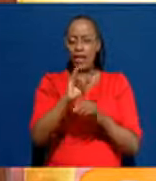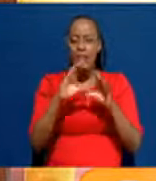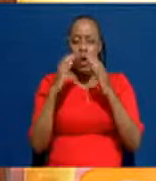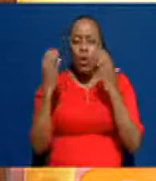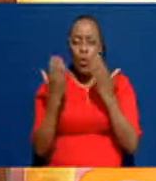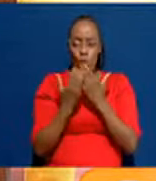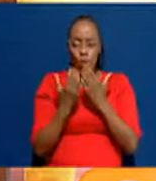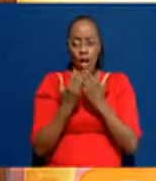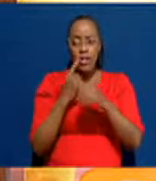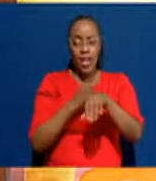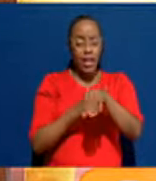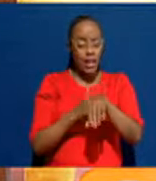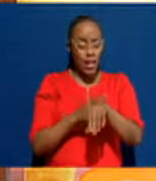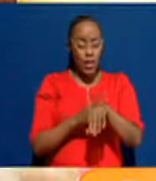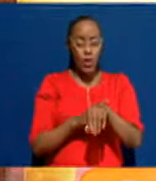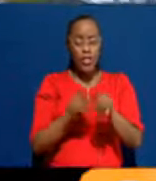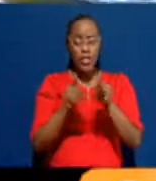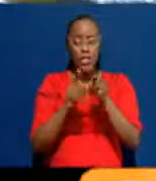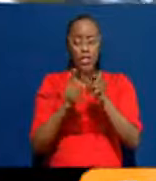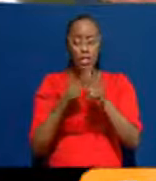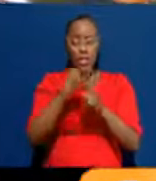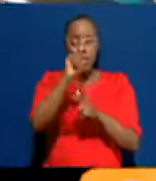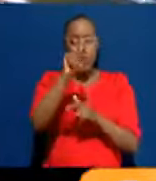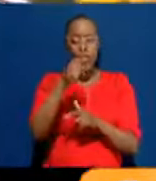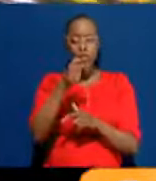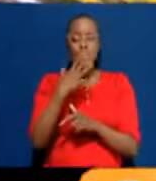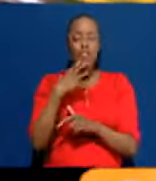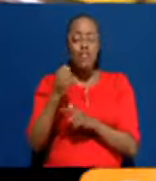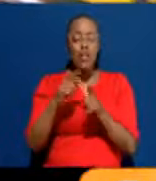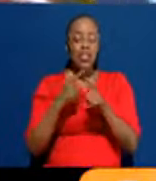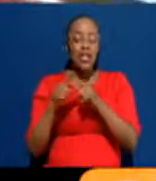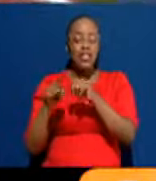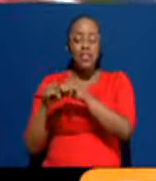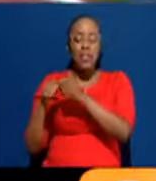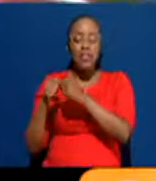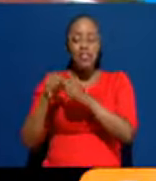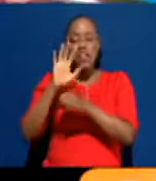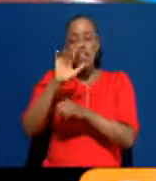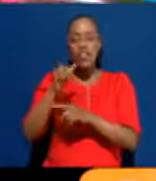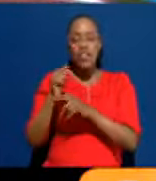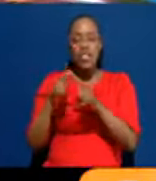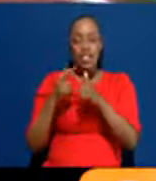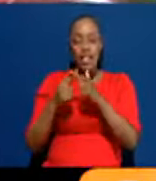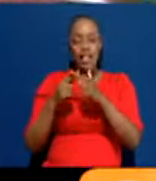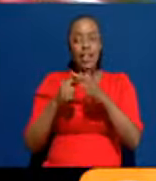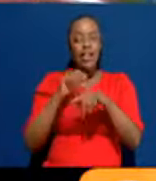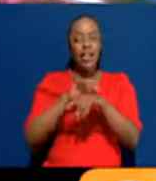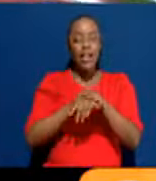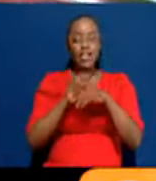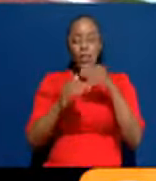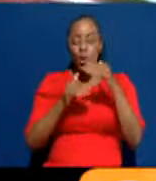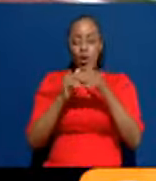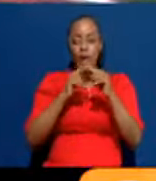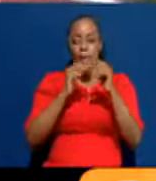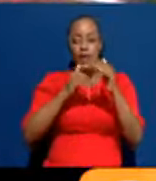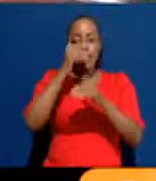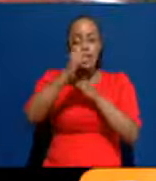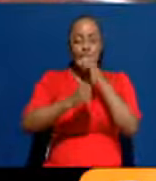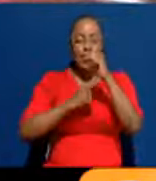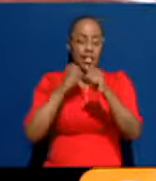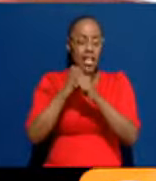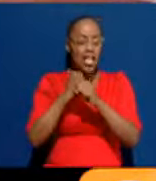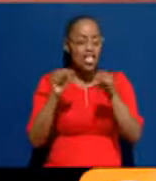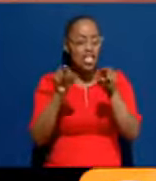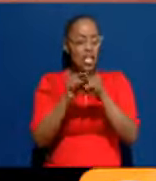tukiwa Prefontaine. Mi nilikimbia 15, yeah, akakimbia 5, so... Nakapata world record, but next year is another year.